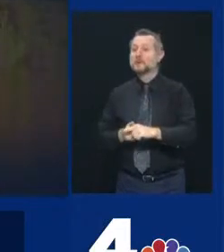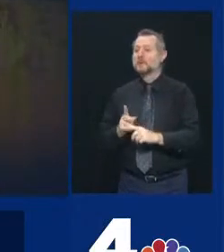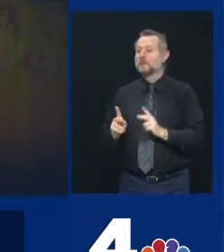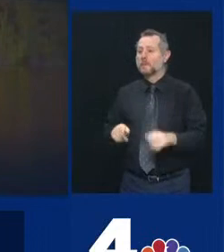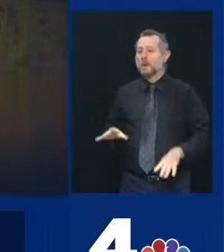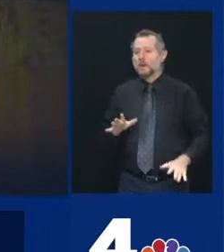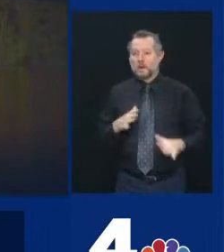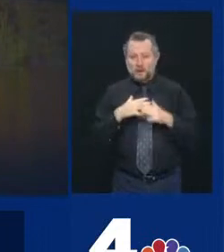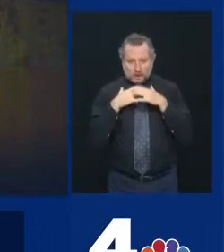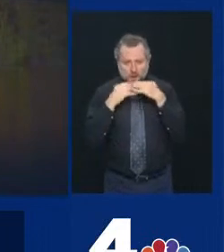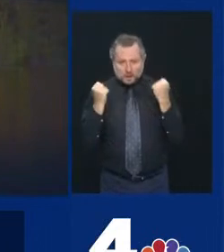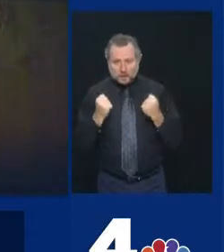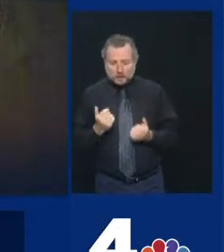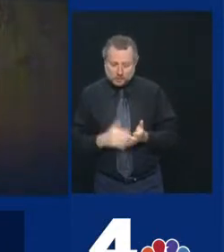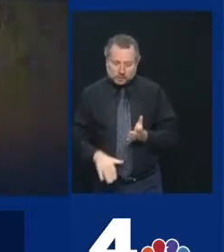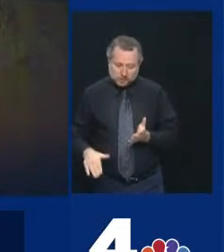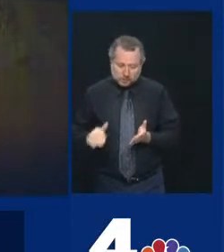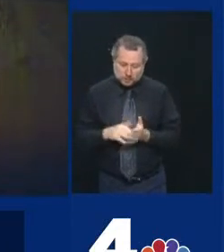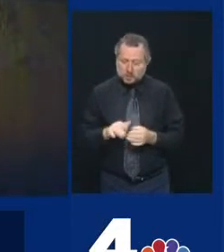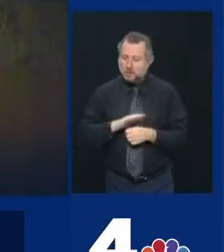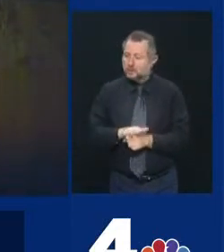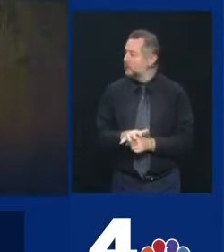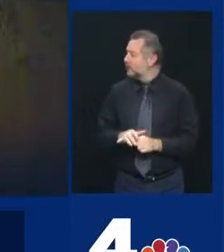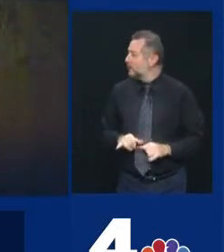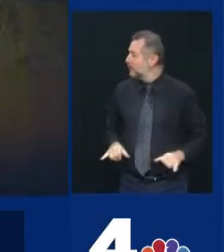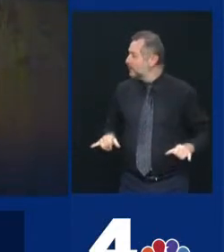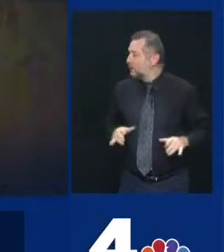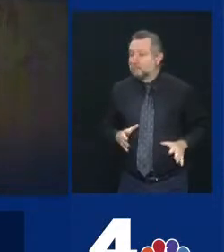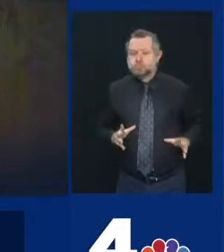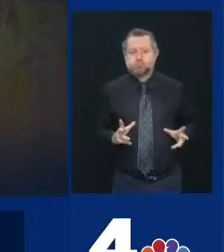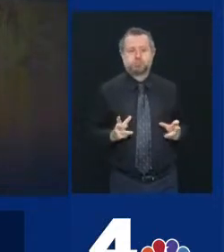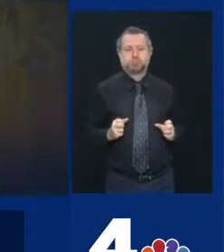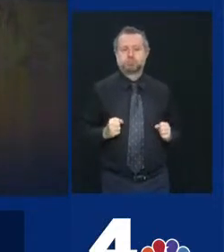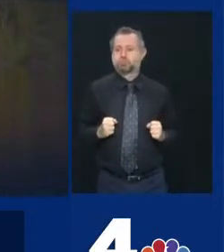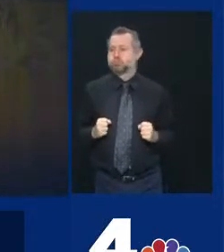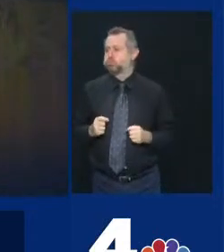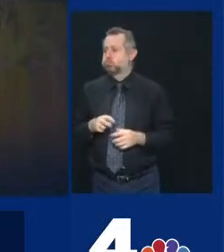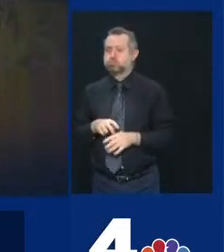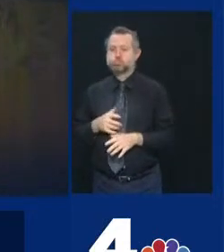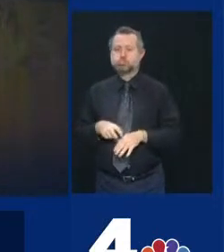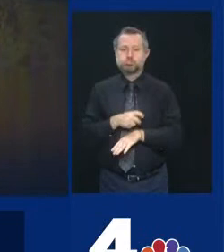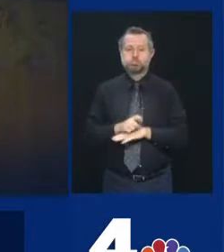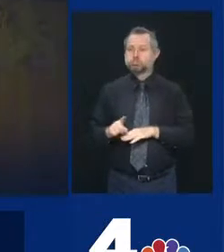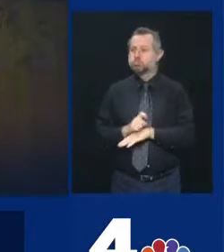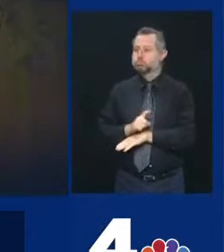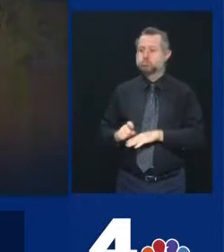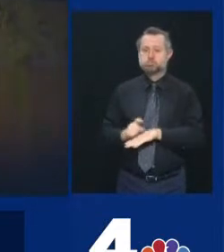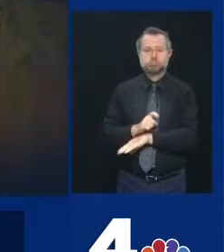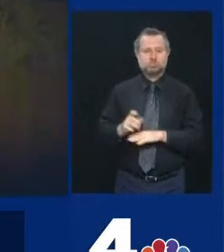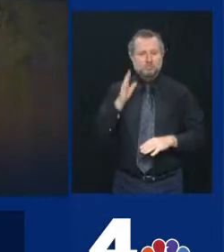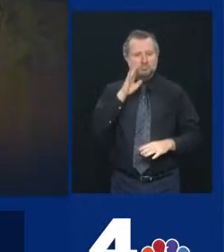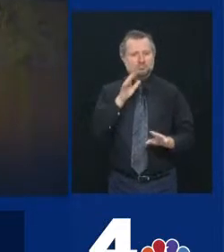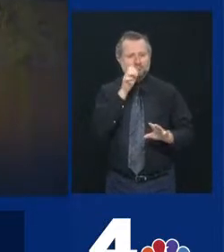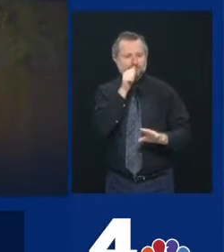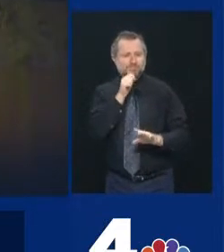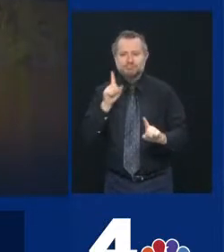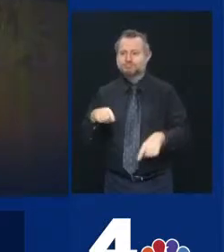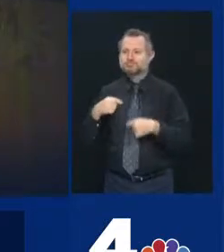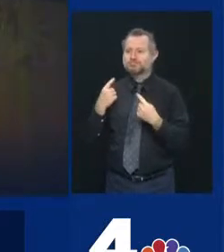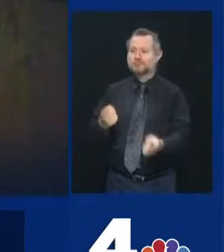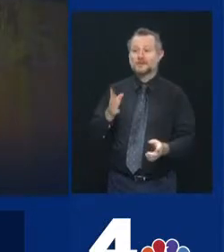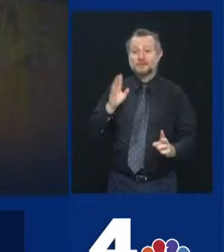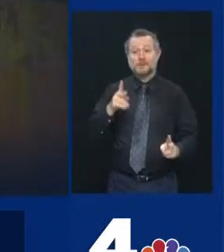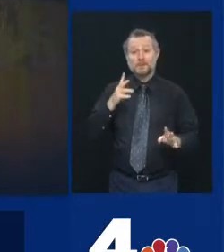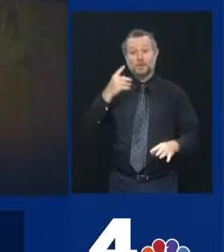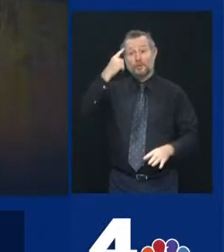issue. COVID fatigue is, we're doing this a long time. I thought it was a short-term situation. It's